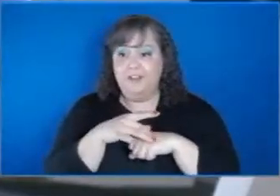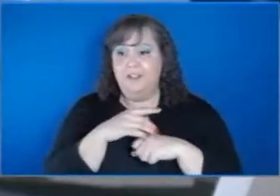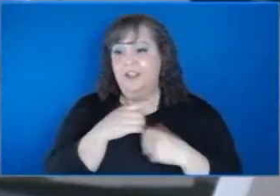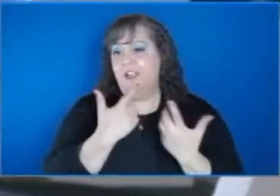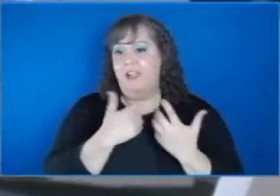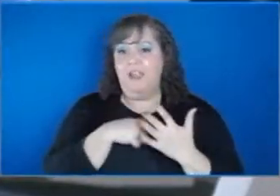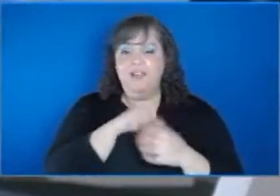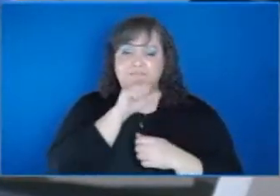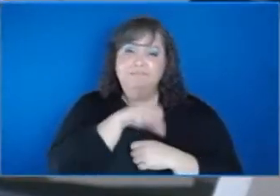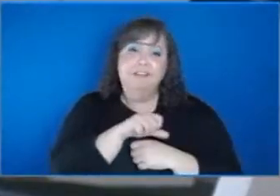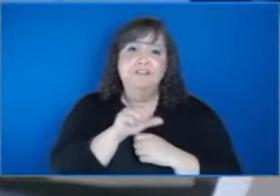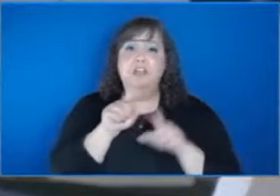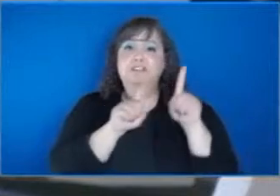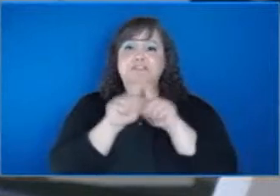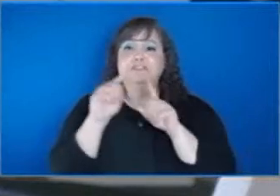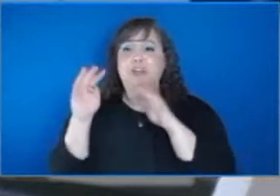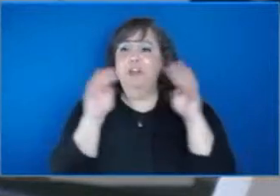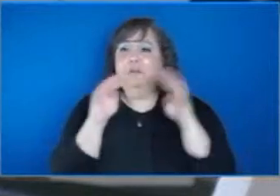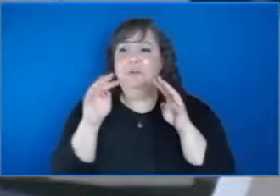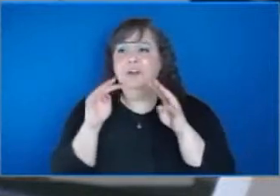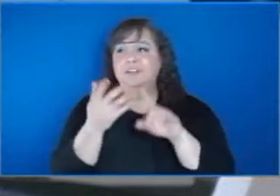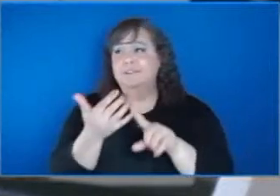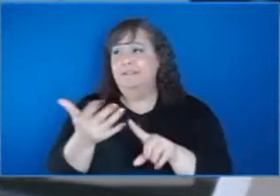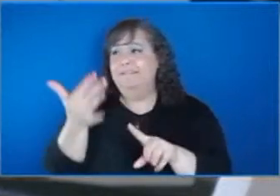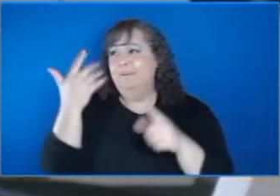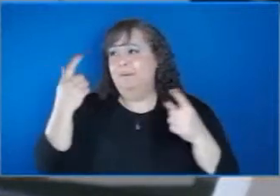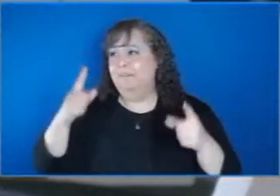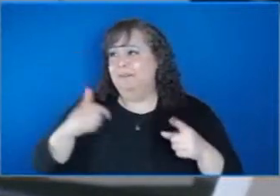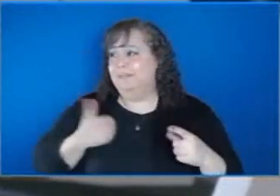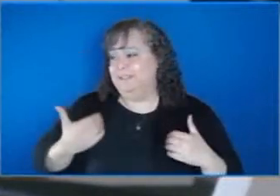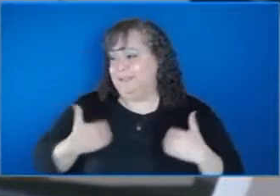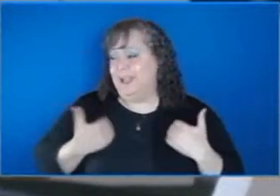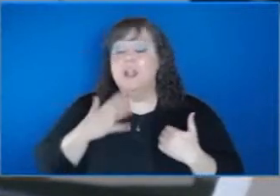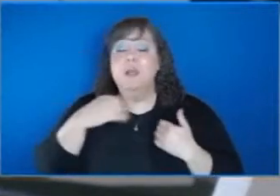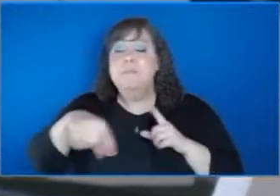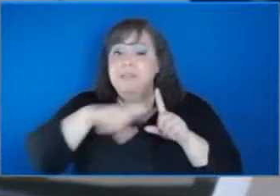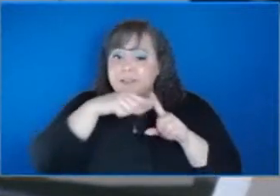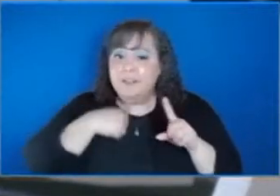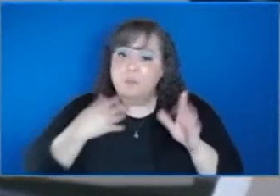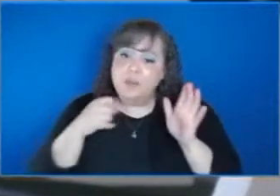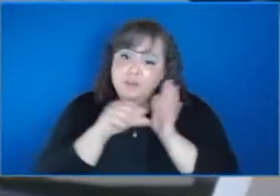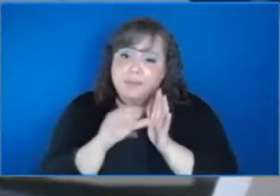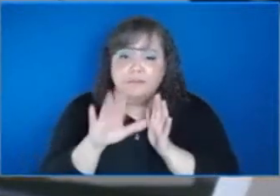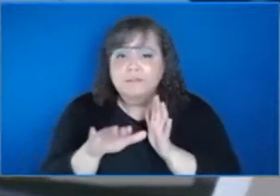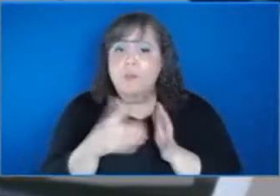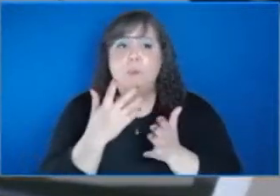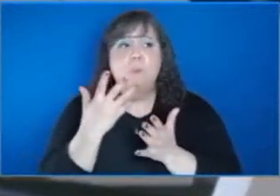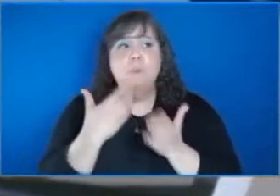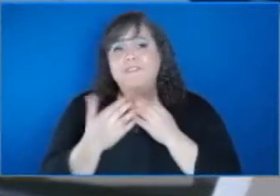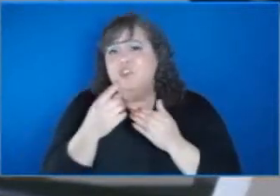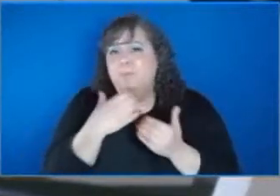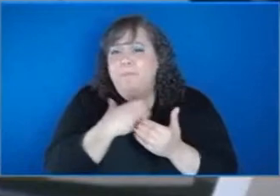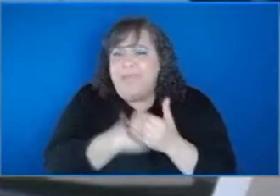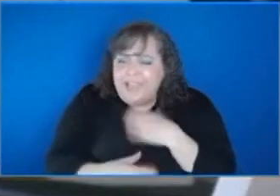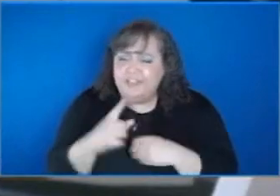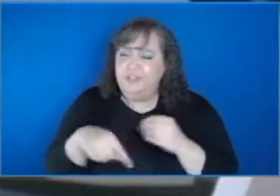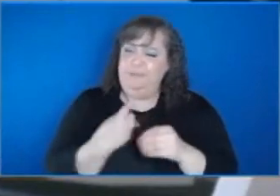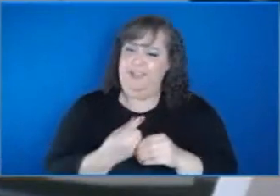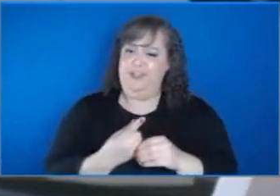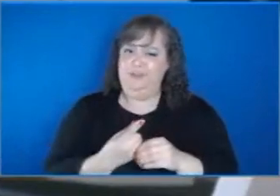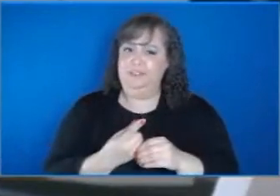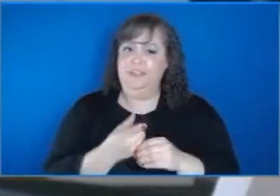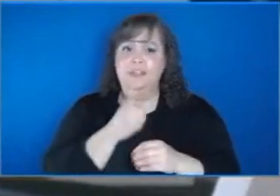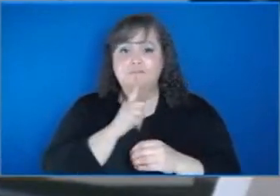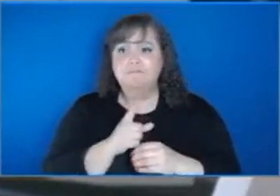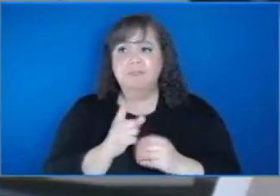early age. But I guess also one thing I want to stress is that you should do what you're passionate about, and that it really does take all types to do